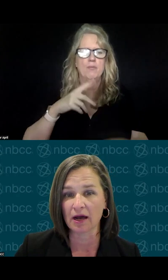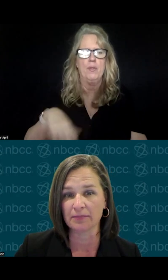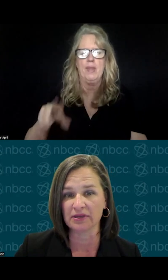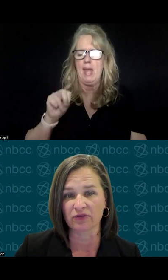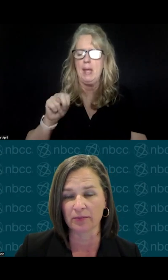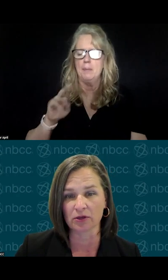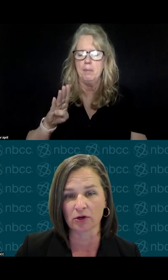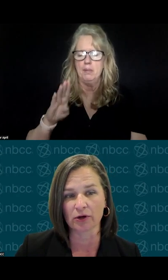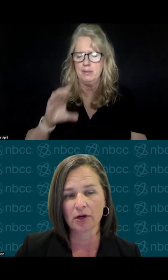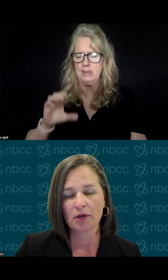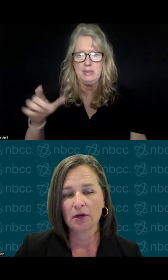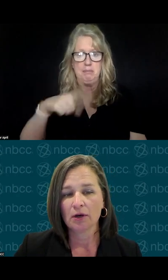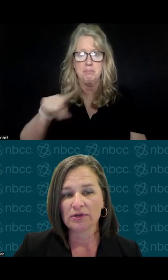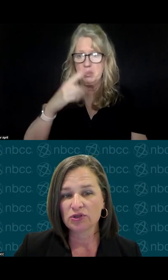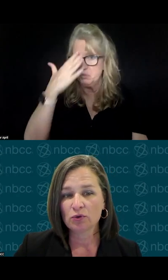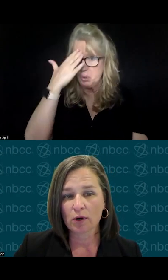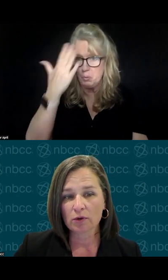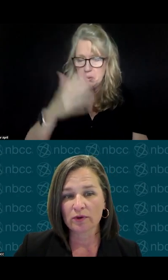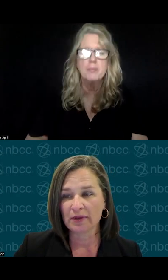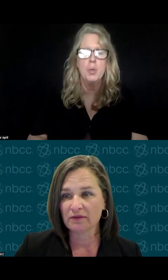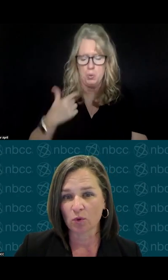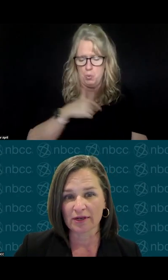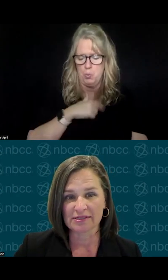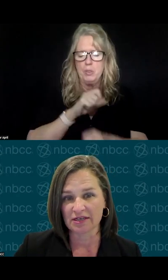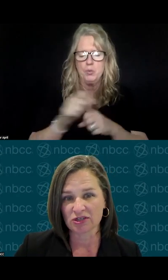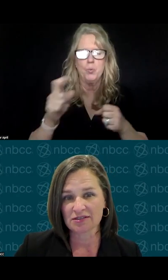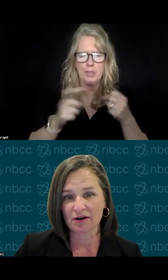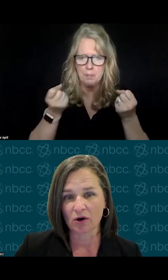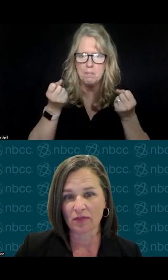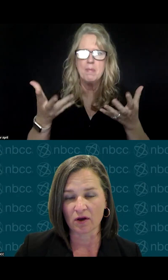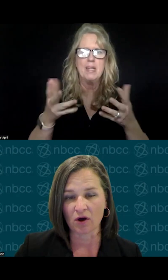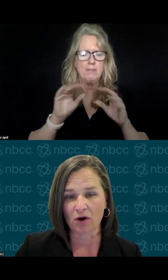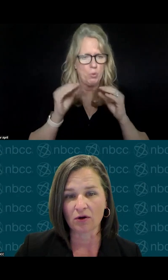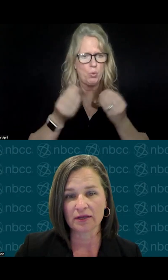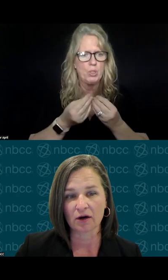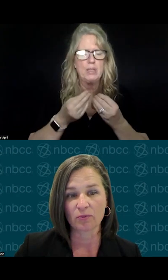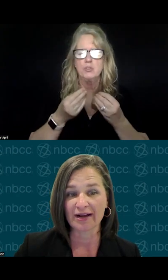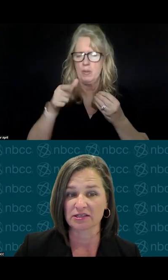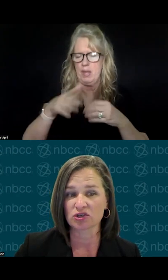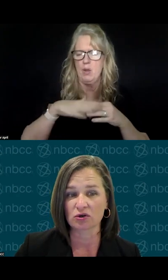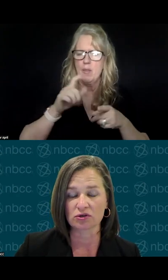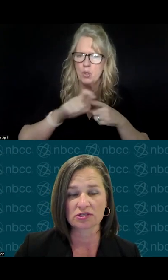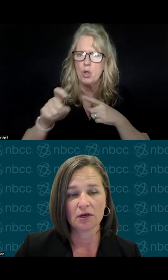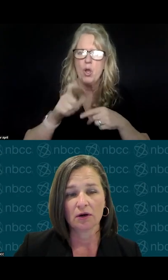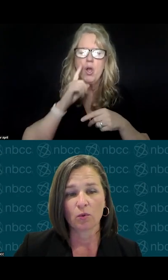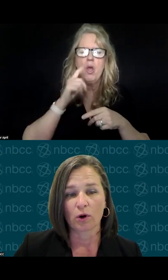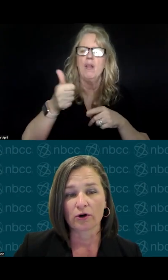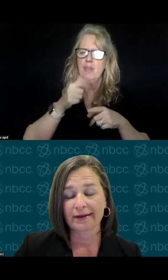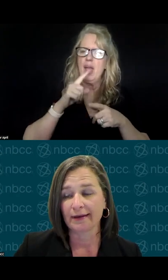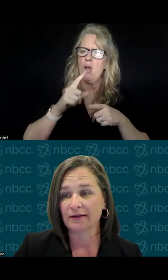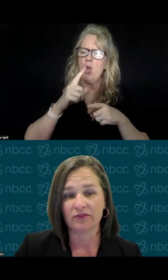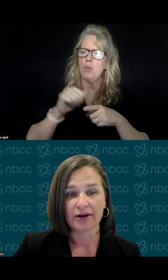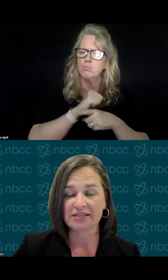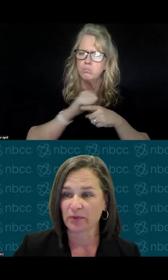may not be familiar. We do work with many of the organizations that are on the call, and our practitioners